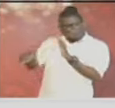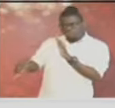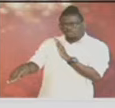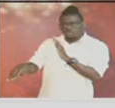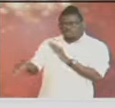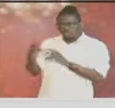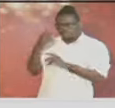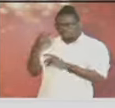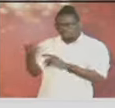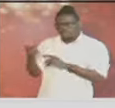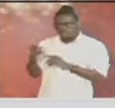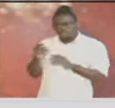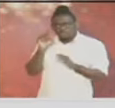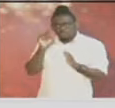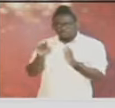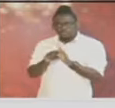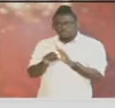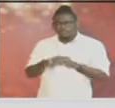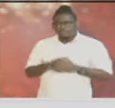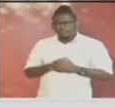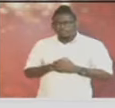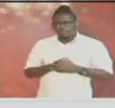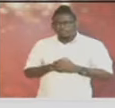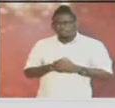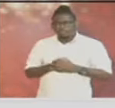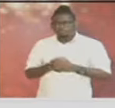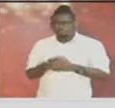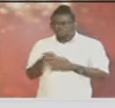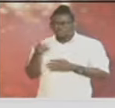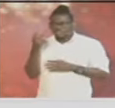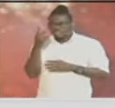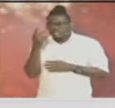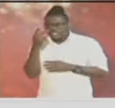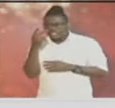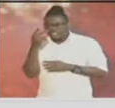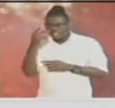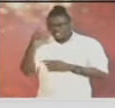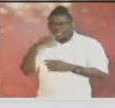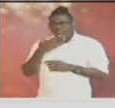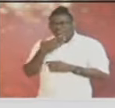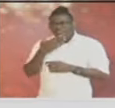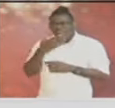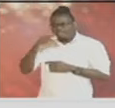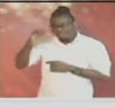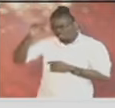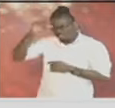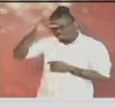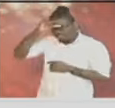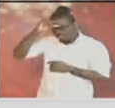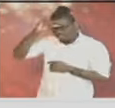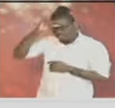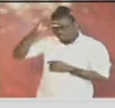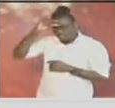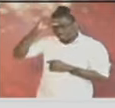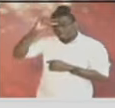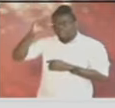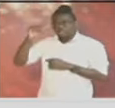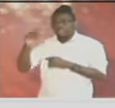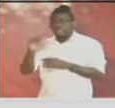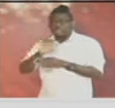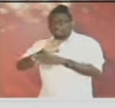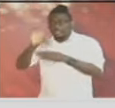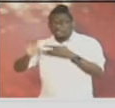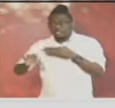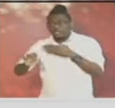curve up onto the screen, and we see that that large grey portion to the left represents the trends from end of July through to the